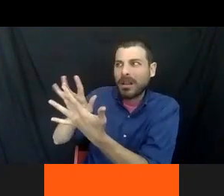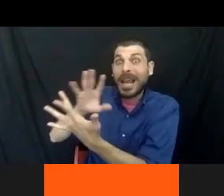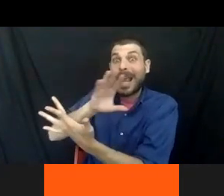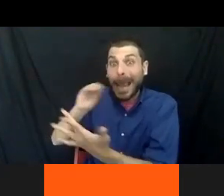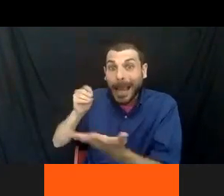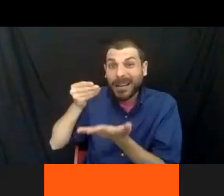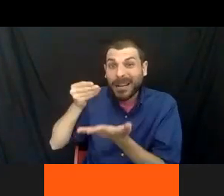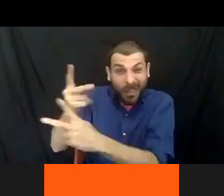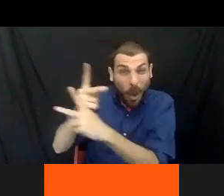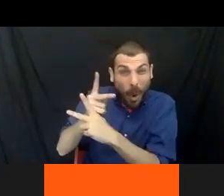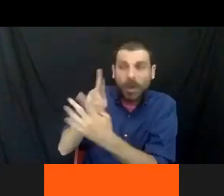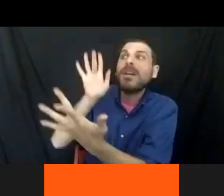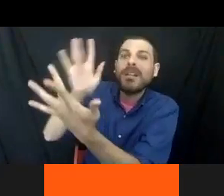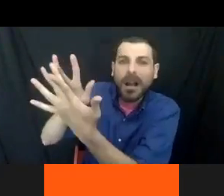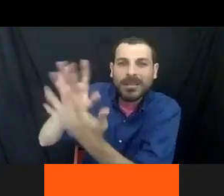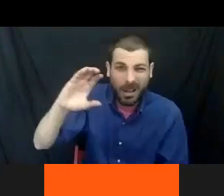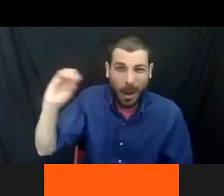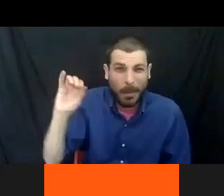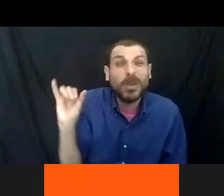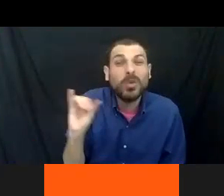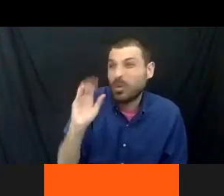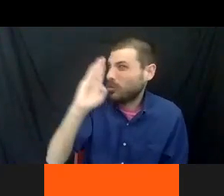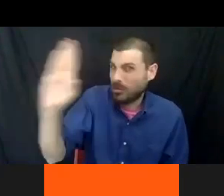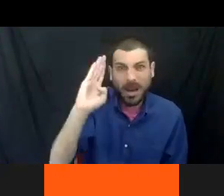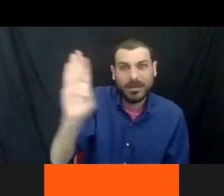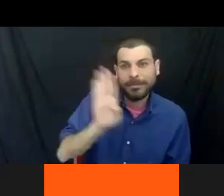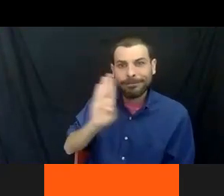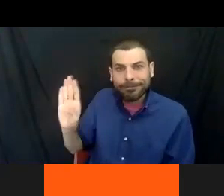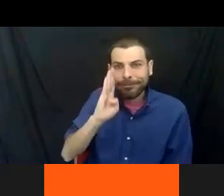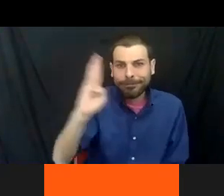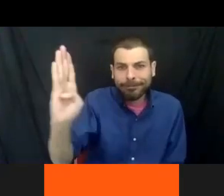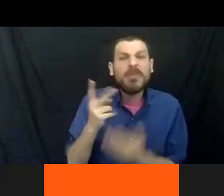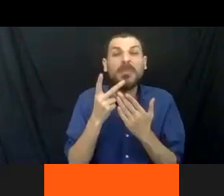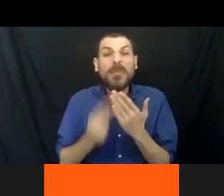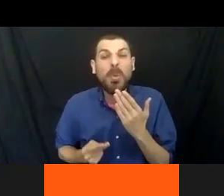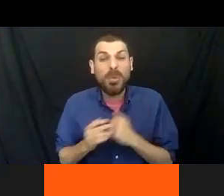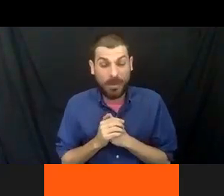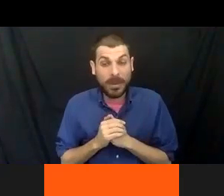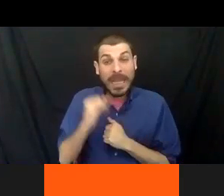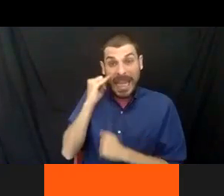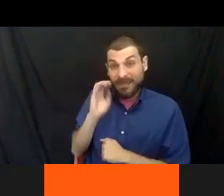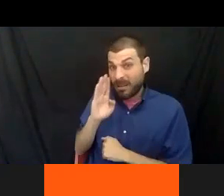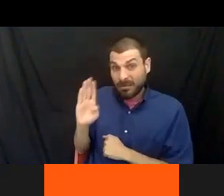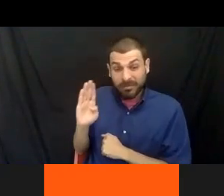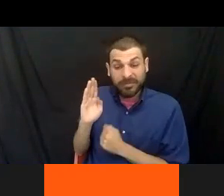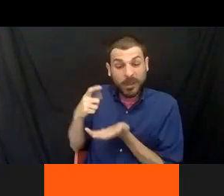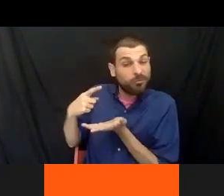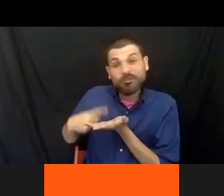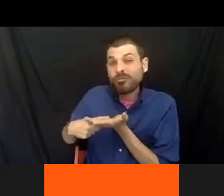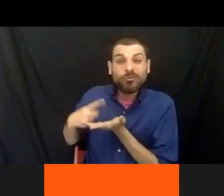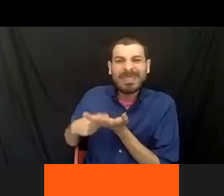able to contact your loan servicer if it's not obvious to you by, for